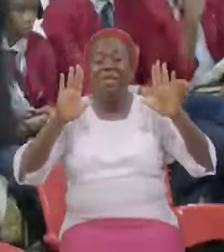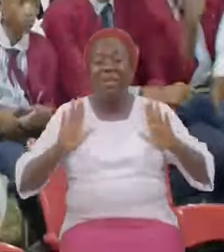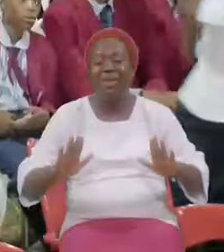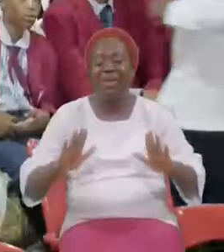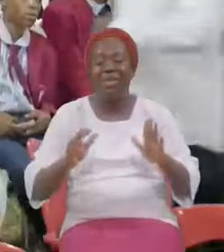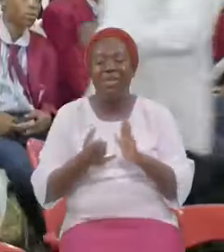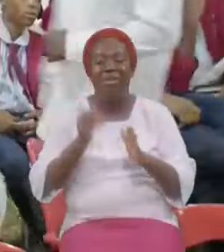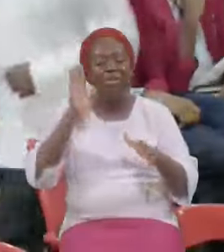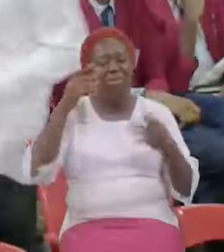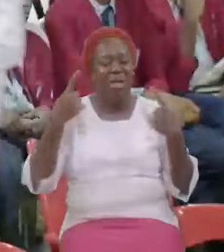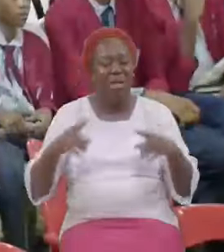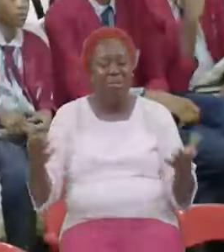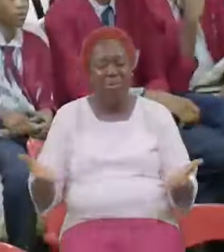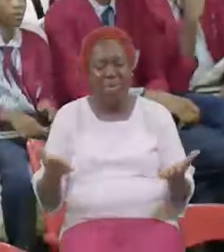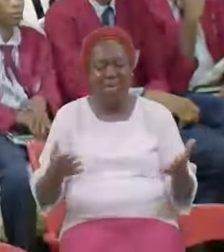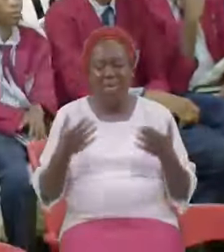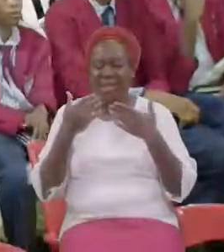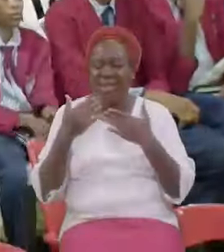Yeah. Thank you, sir.